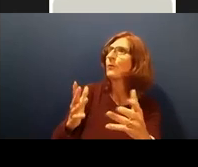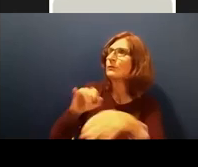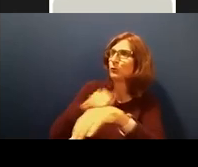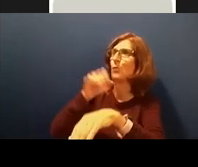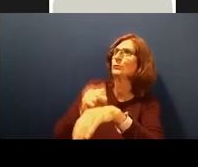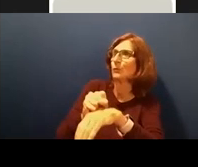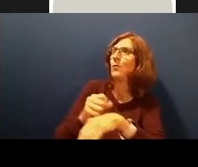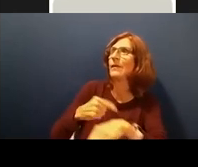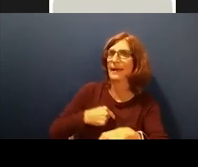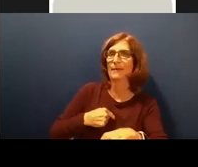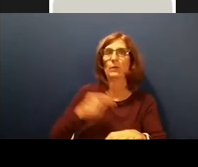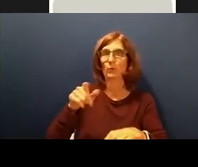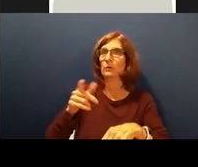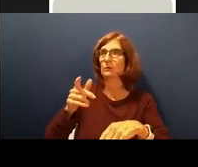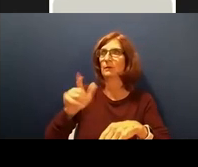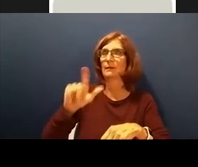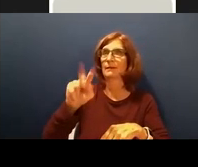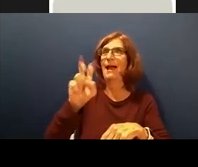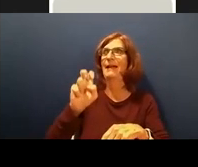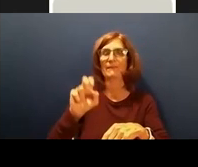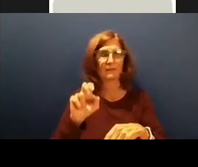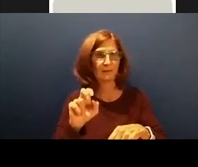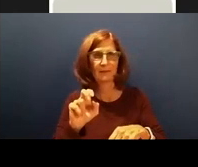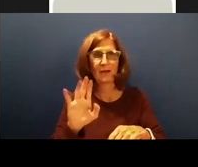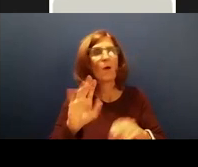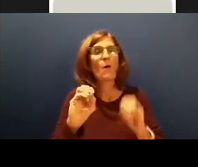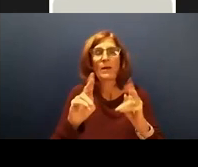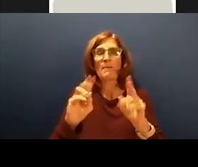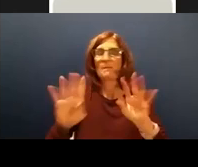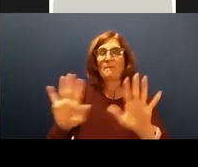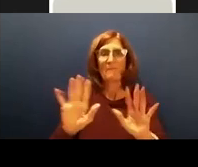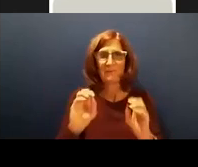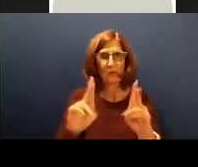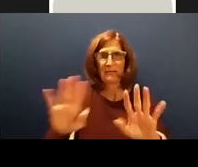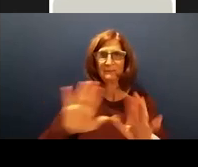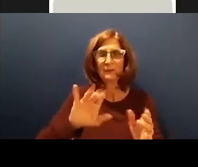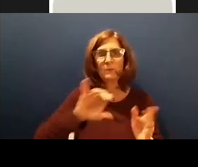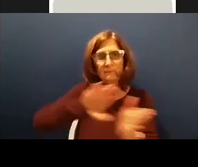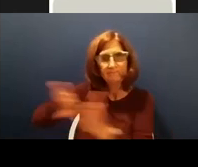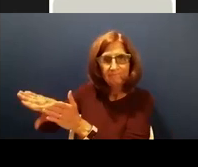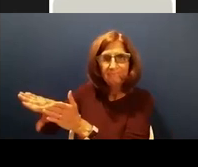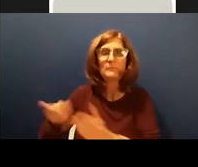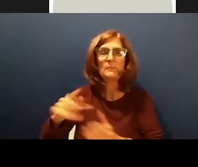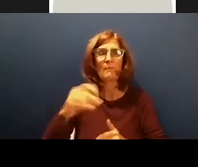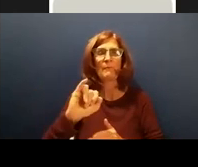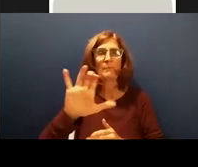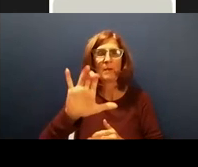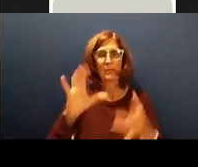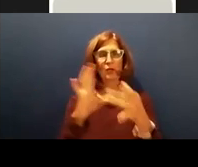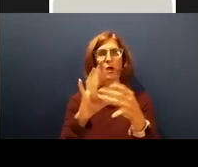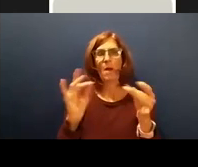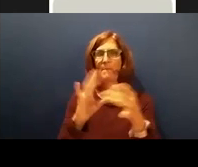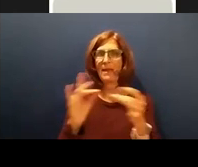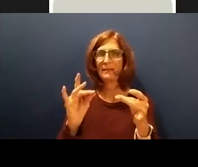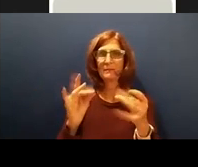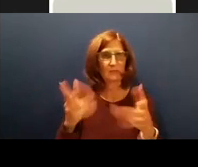meeting. Okay. Okay, so that I think concludes public comment for today's meeting. As I said, there were